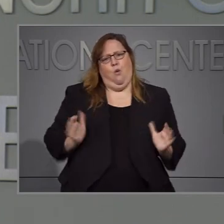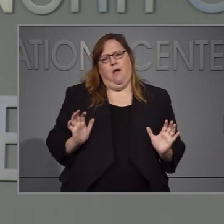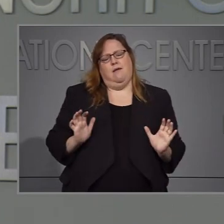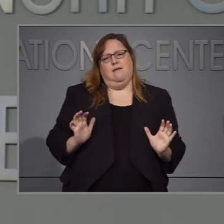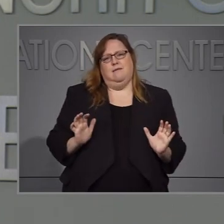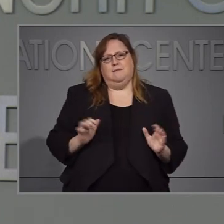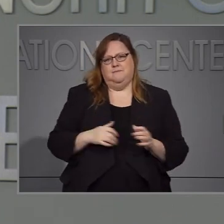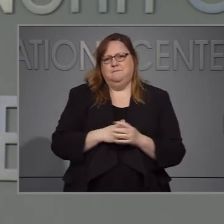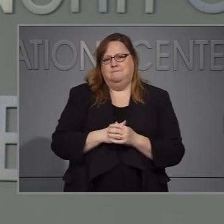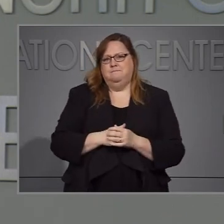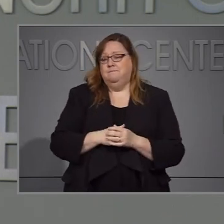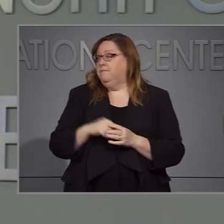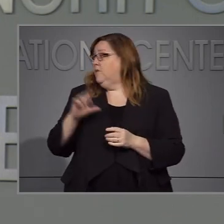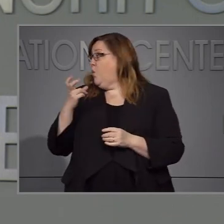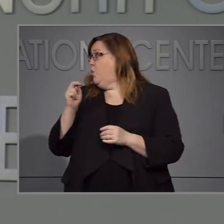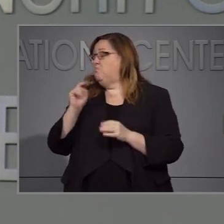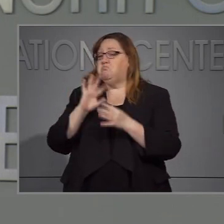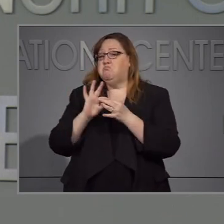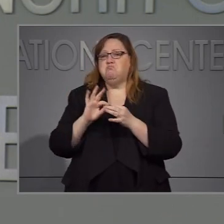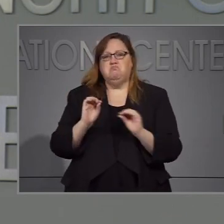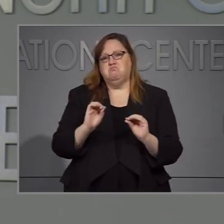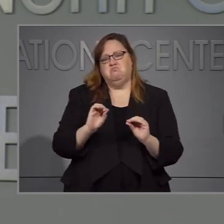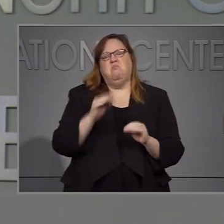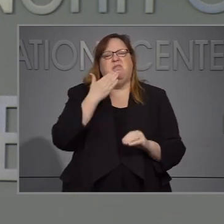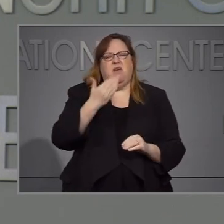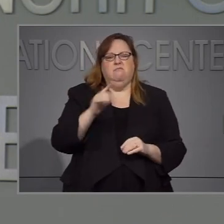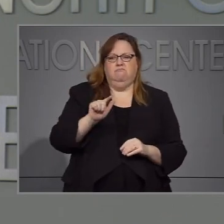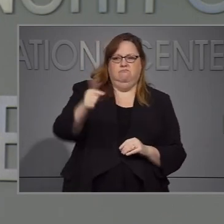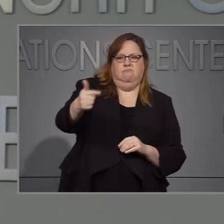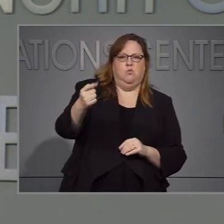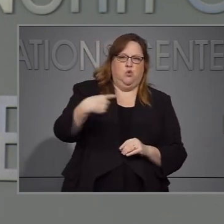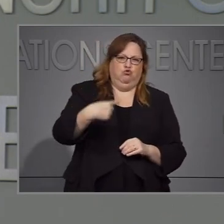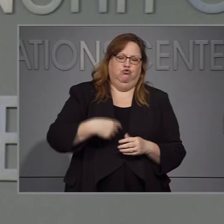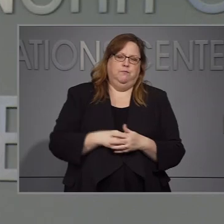good with that. Thanks. Next question, please.